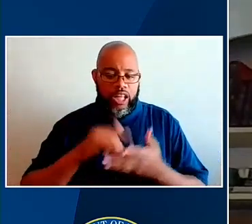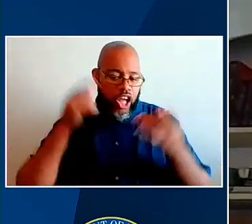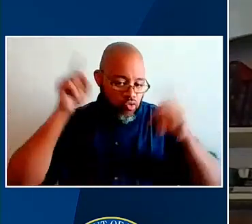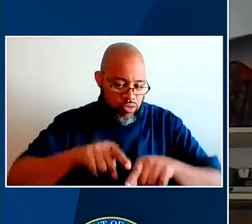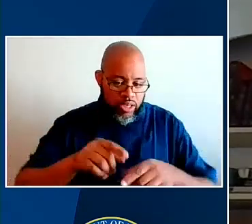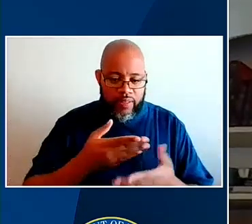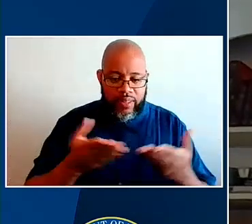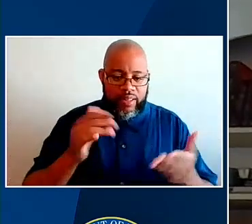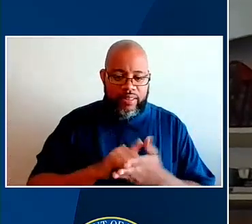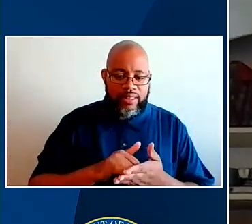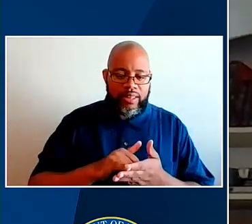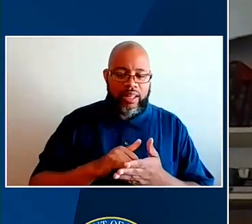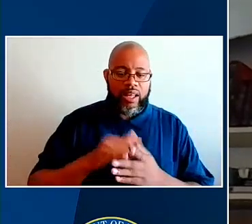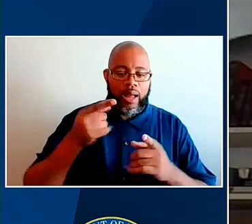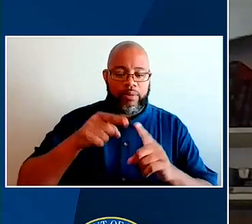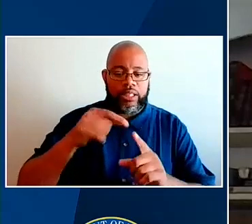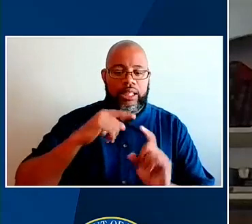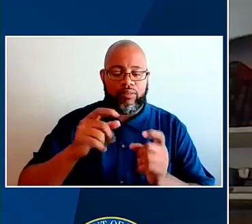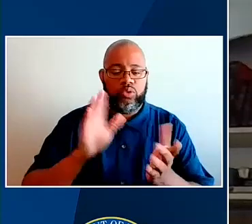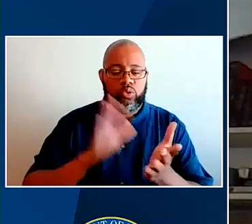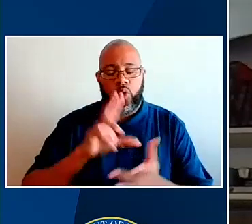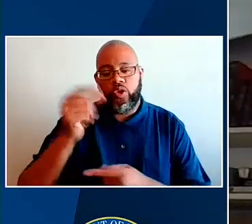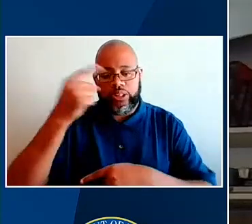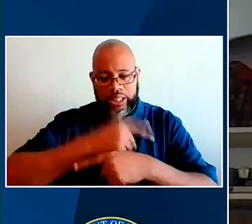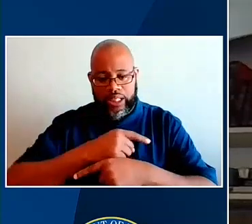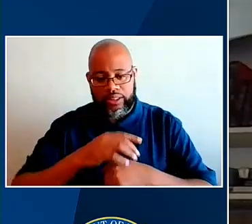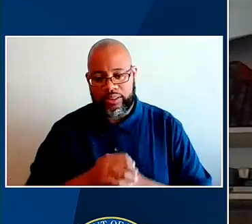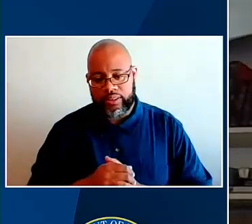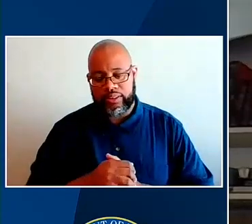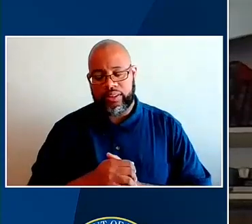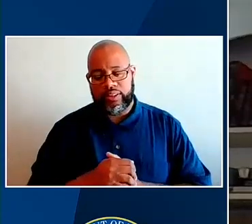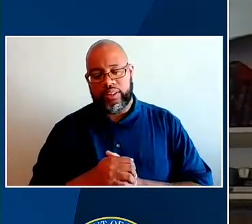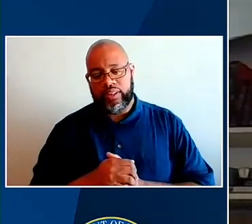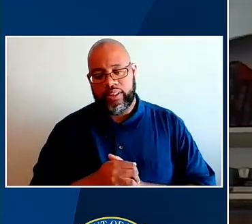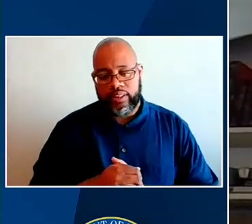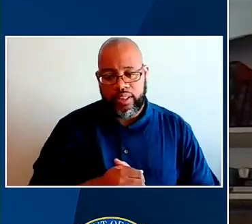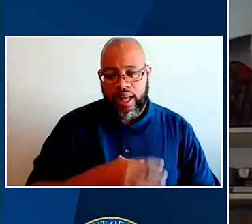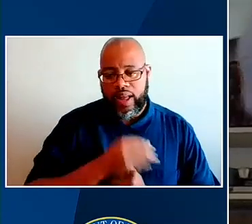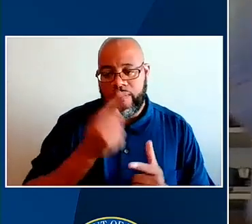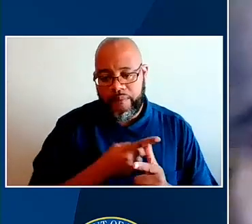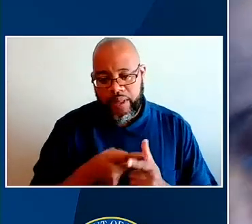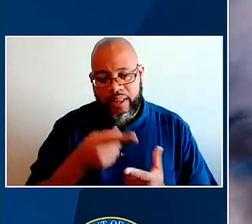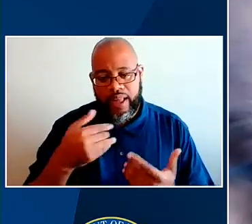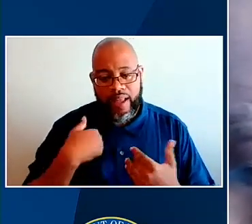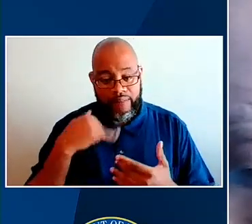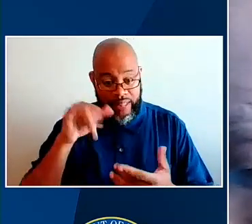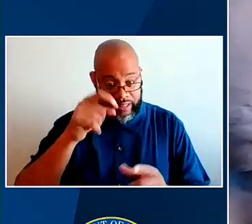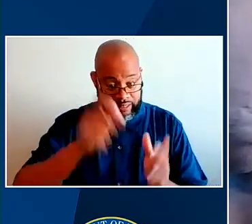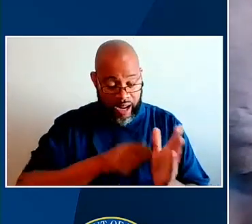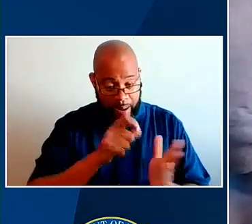things that have happened. So here we're giving the school 30 days, and then